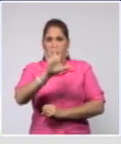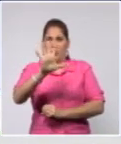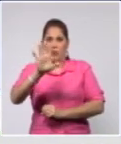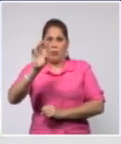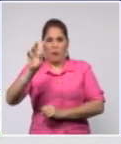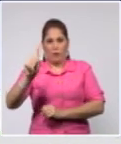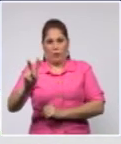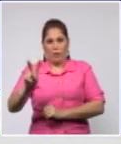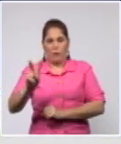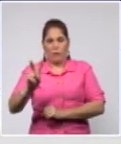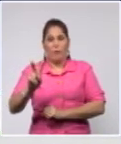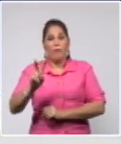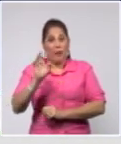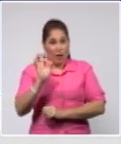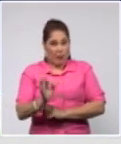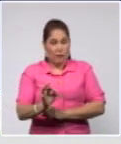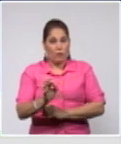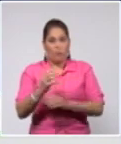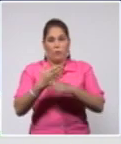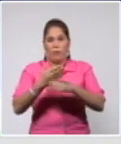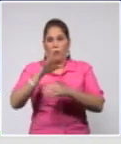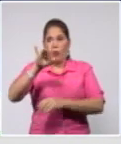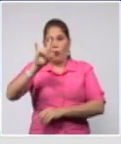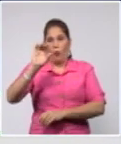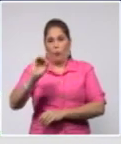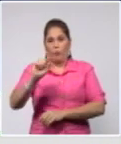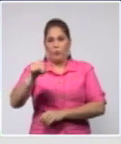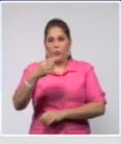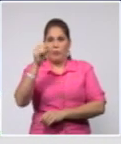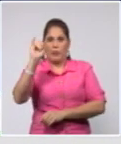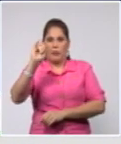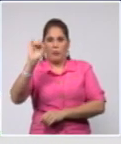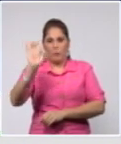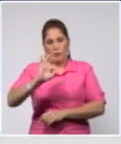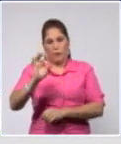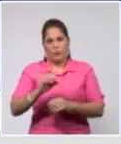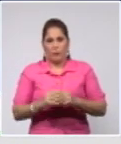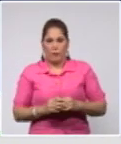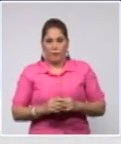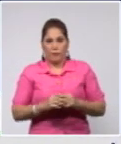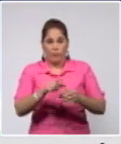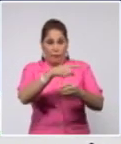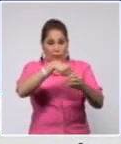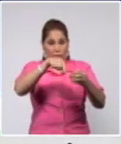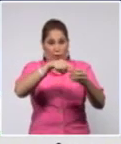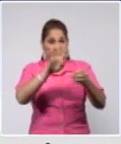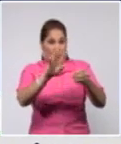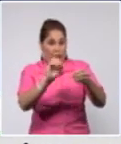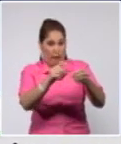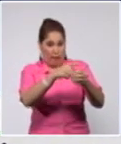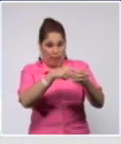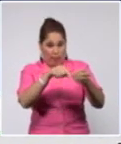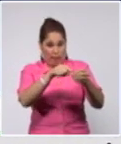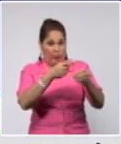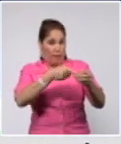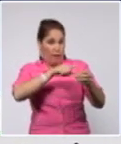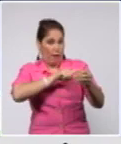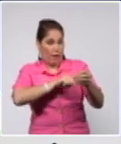have tested positive for the virus contracted it abroad, meaning that imported cases remain